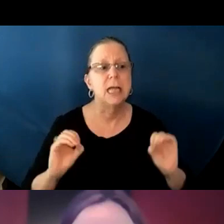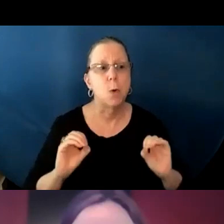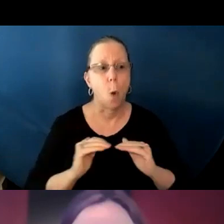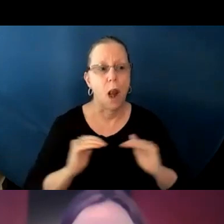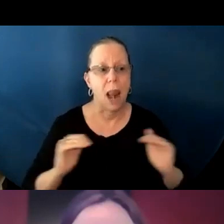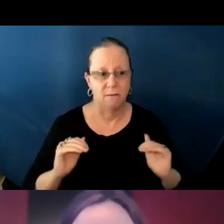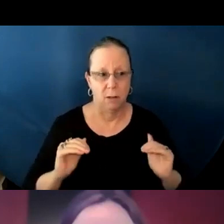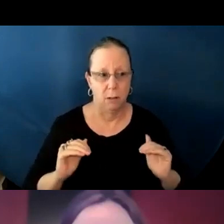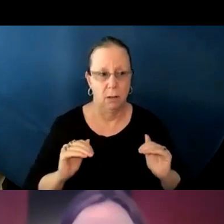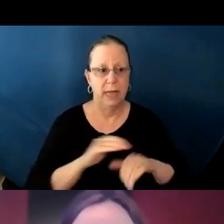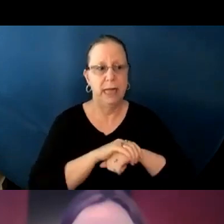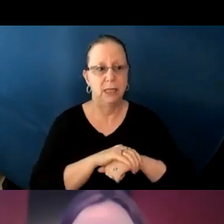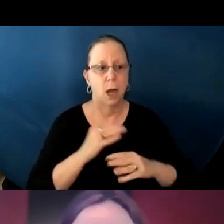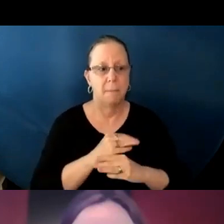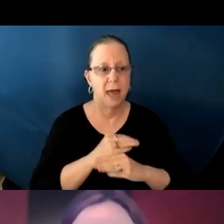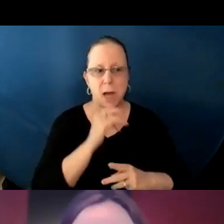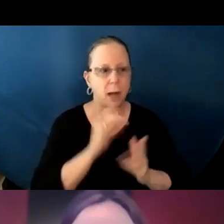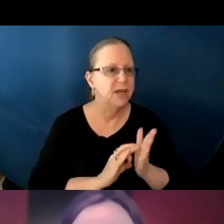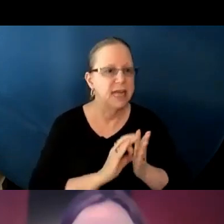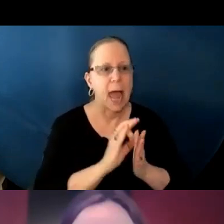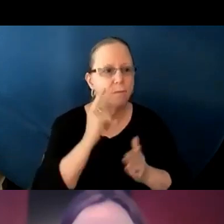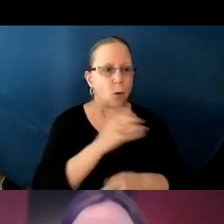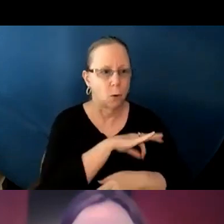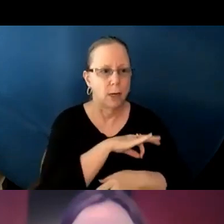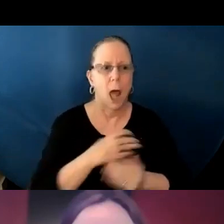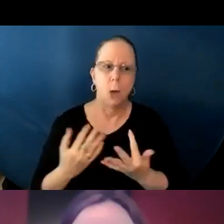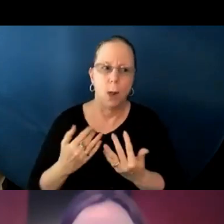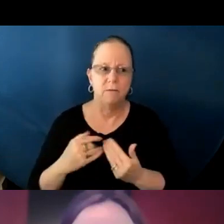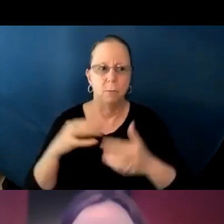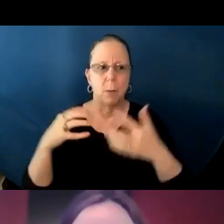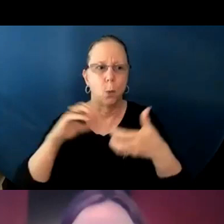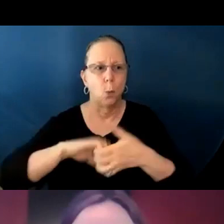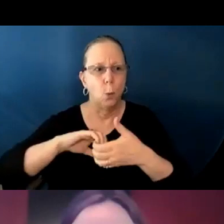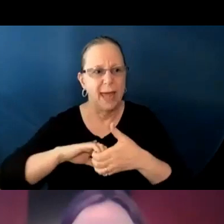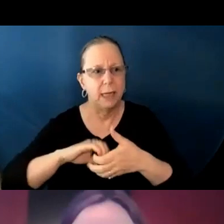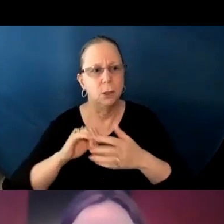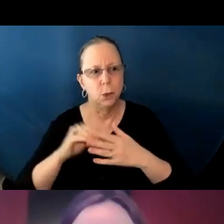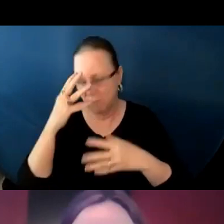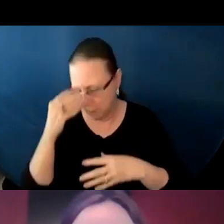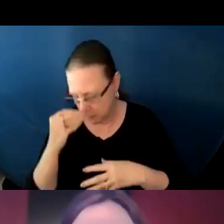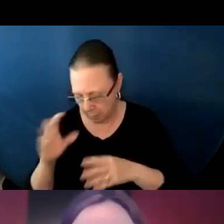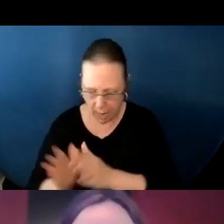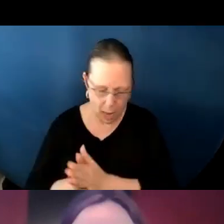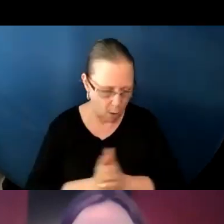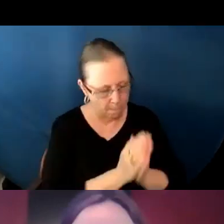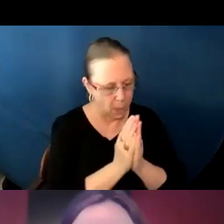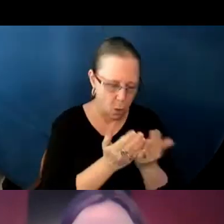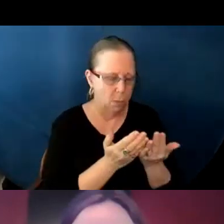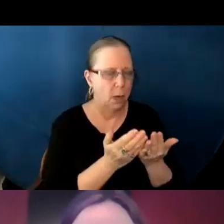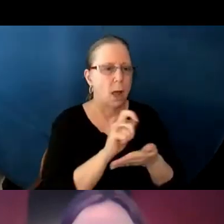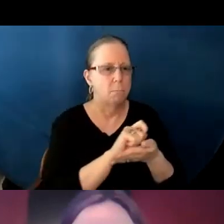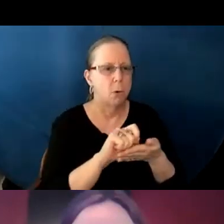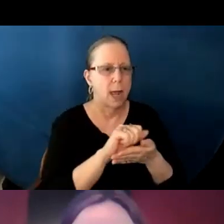credit. I would wait for my roommate to fall asleep each night, and I would get my notebook out and I would practice my